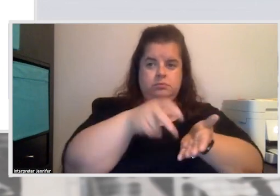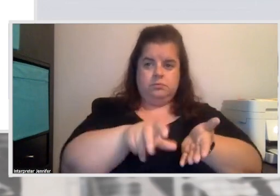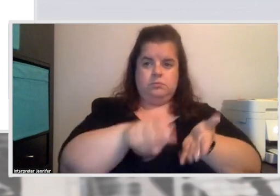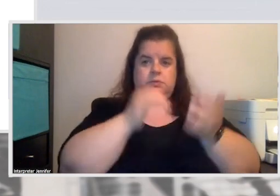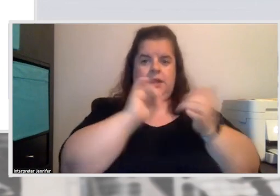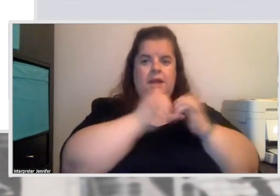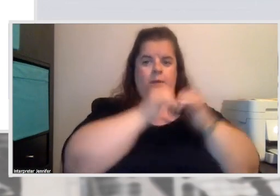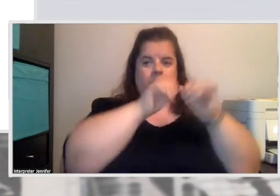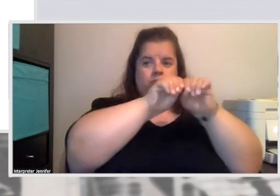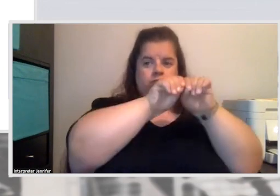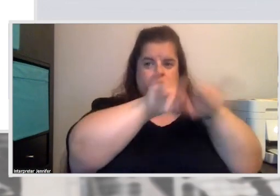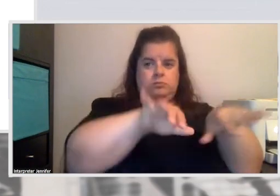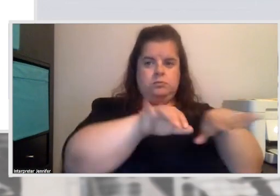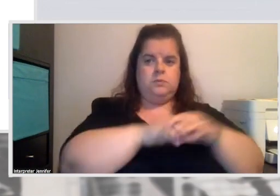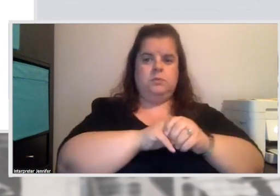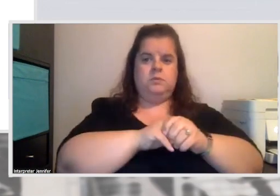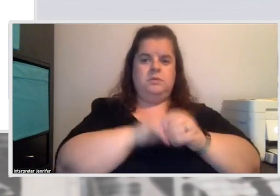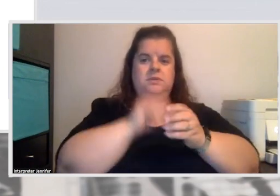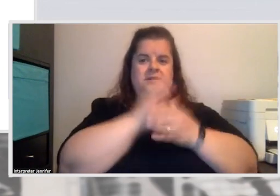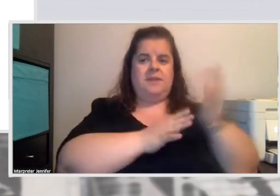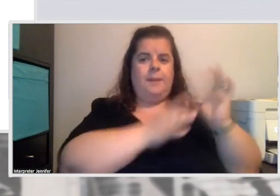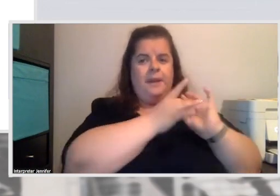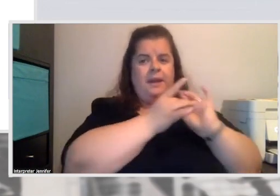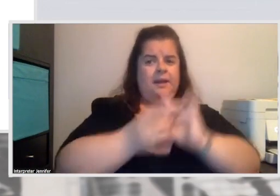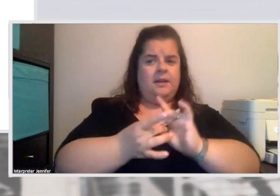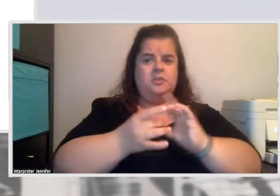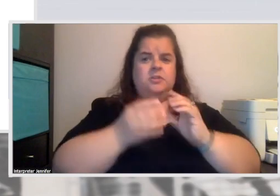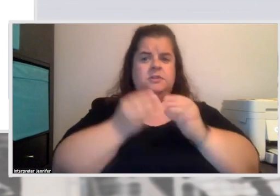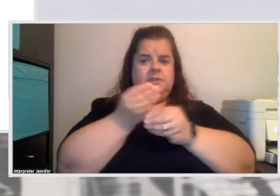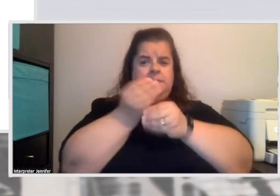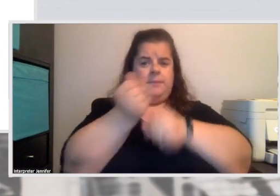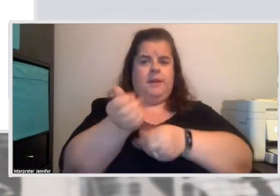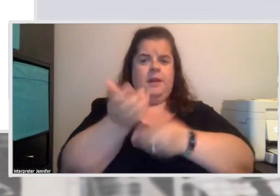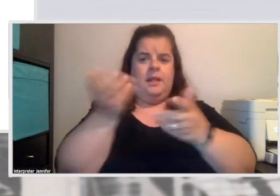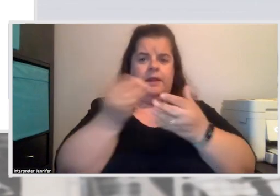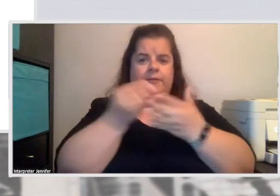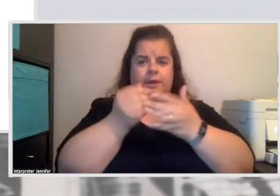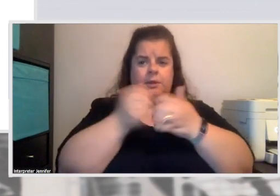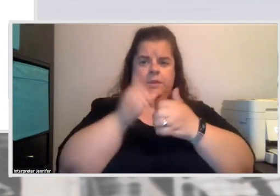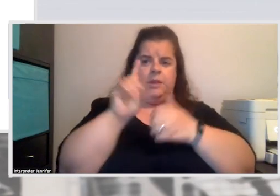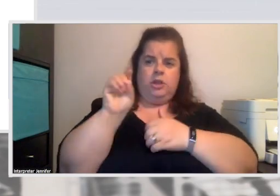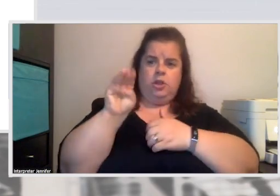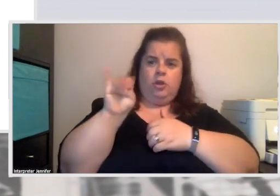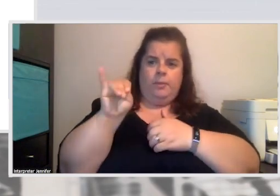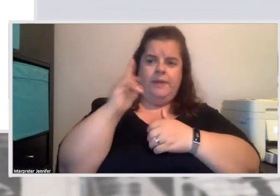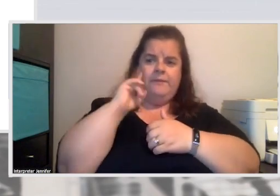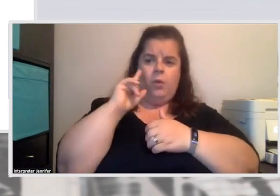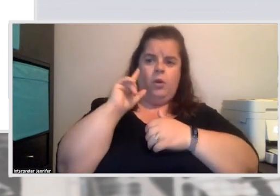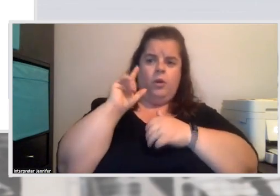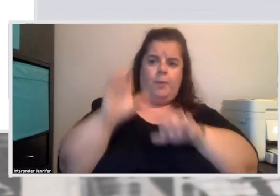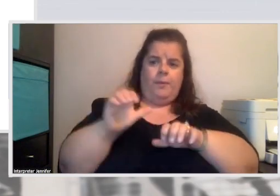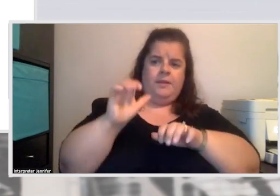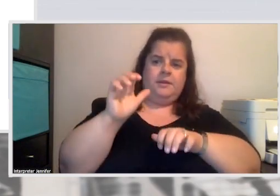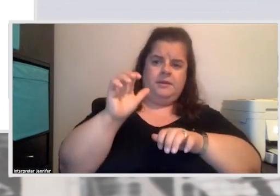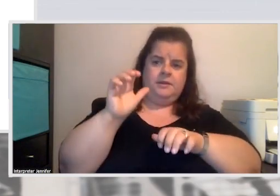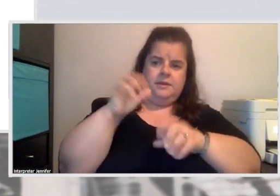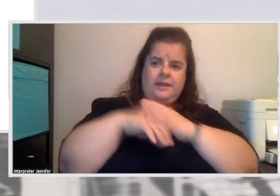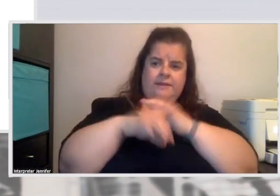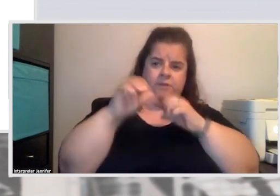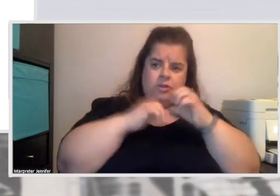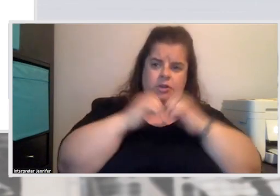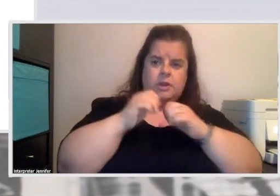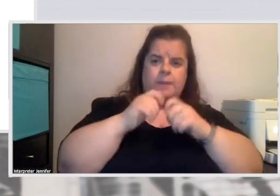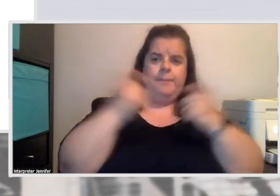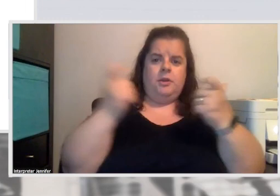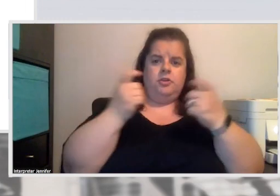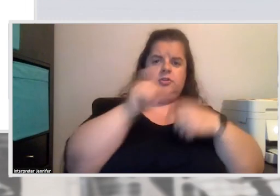is some connection there. So we did spend a lot of money with DOMI, our Department of Mobility and Infrastructure. They got a big chunk of our 2022 capital